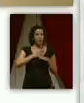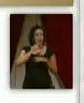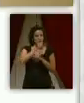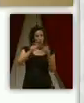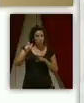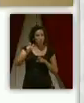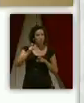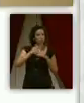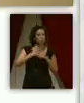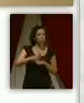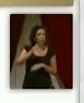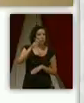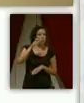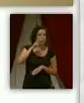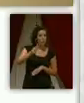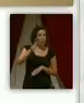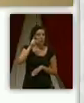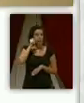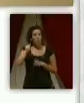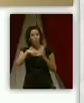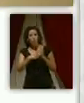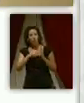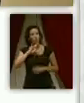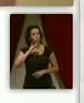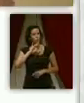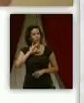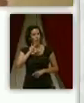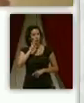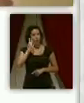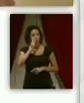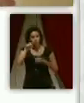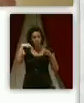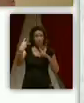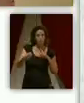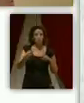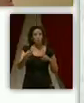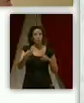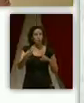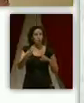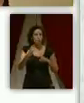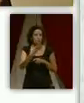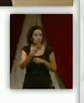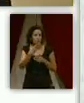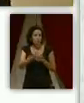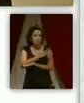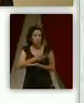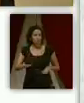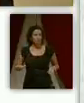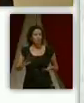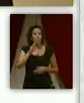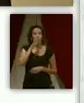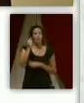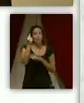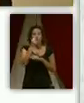iOS 7, completely visually impaired people were delighted, why are you setting them apart